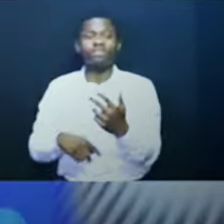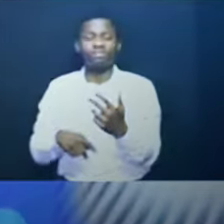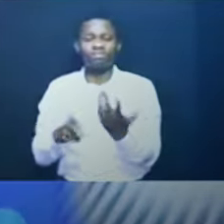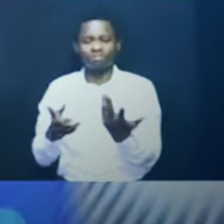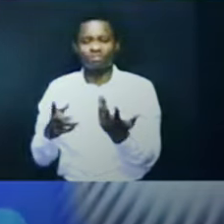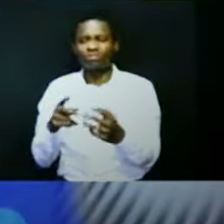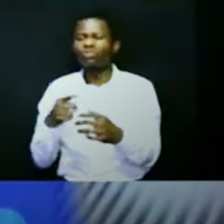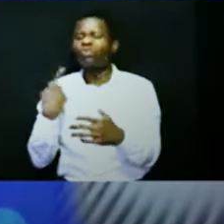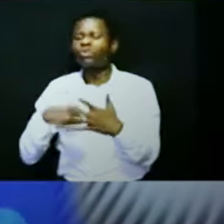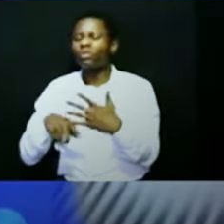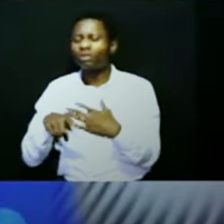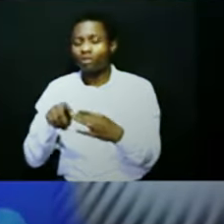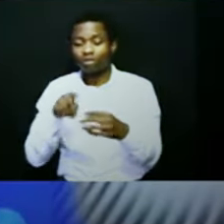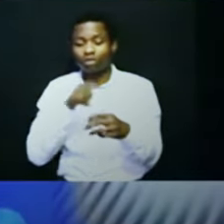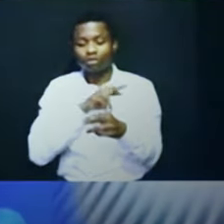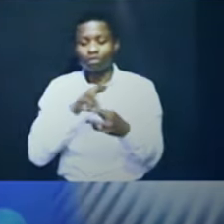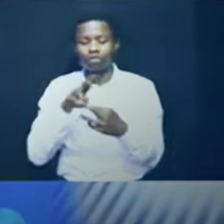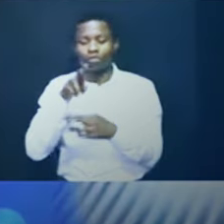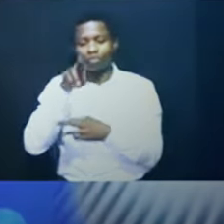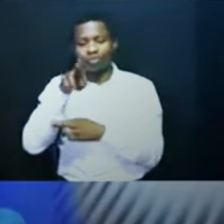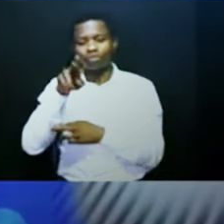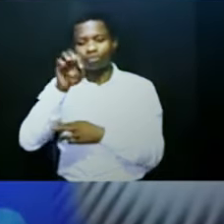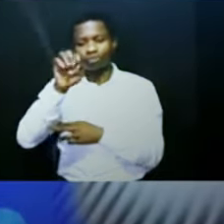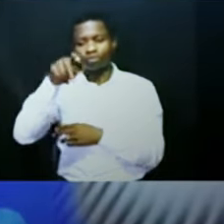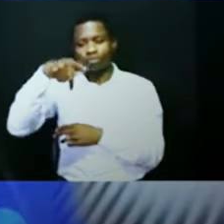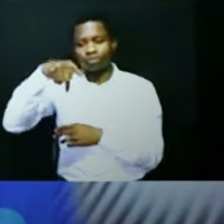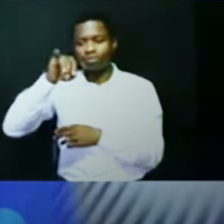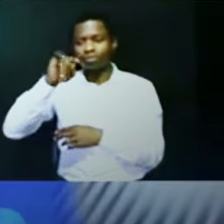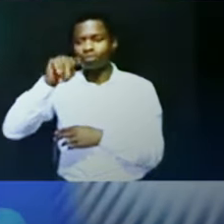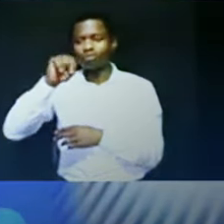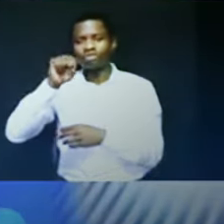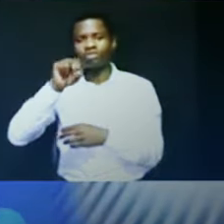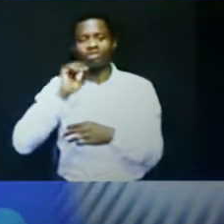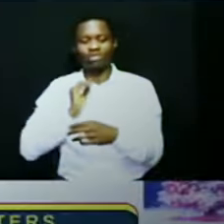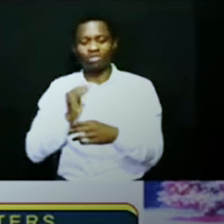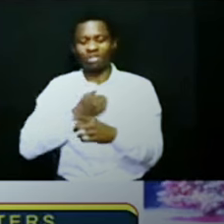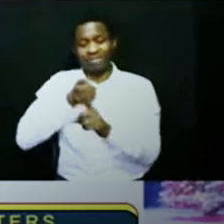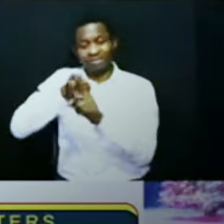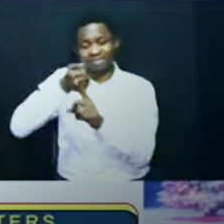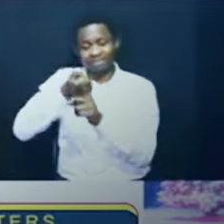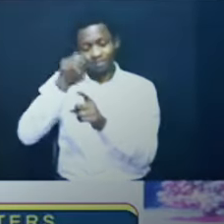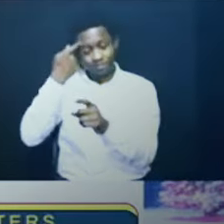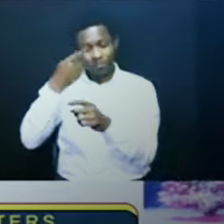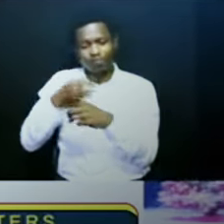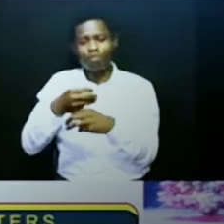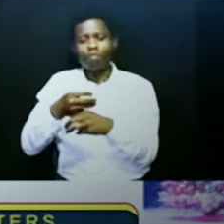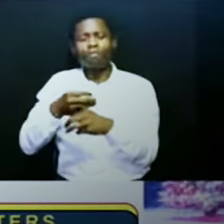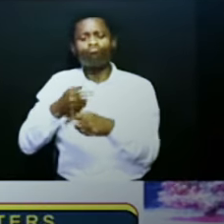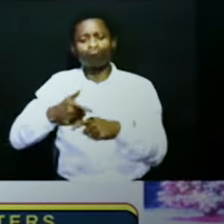is repositioning ourselves for maximum impact in our